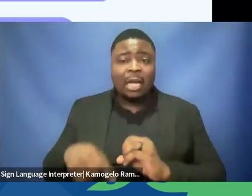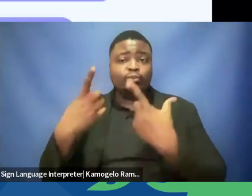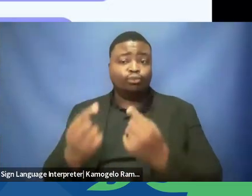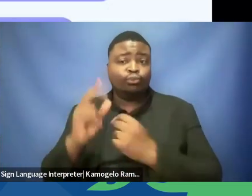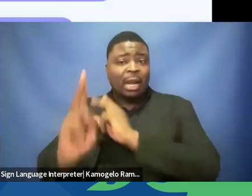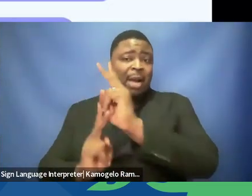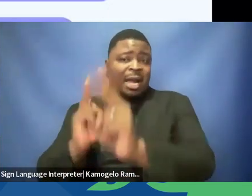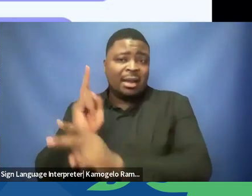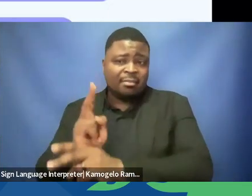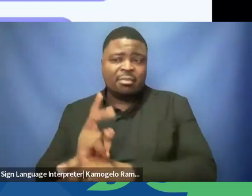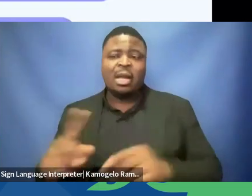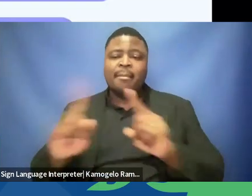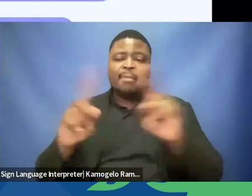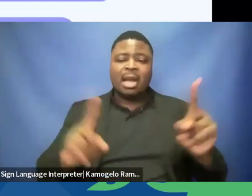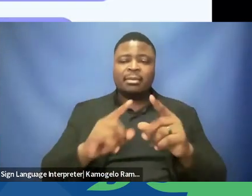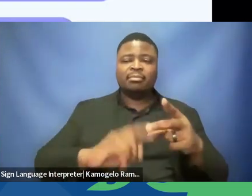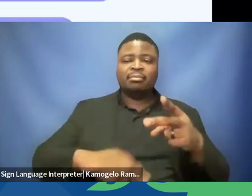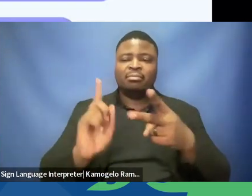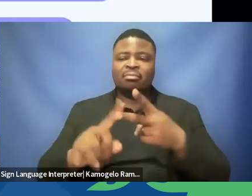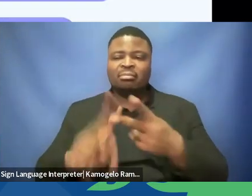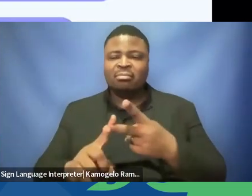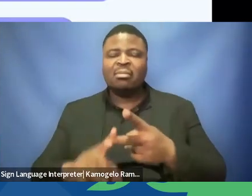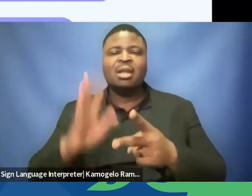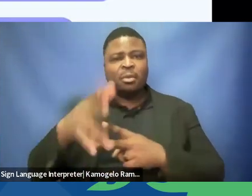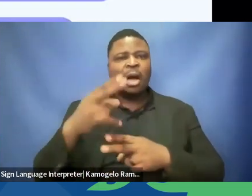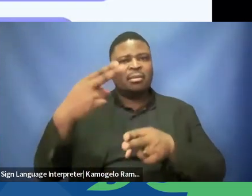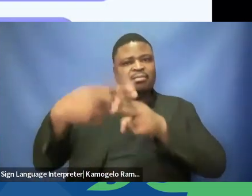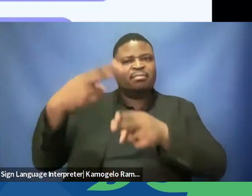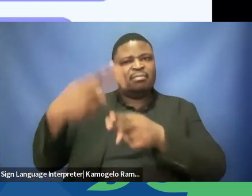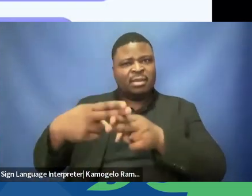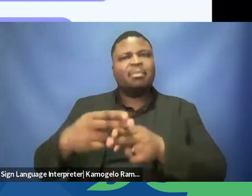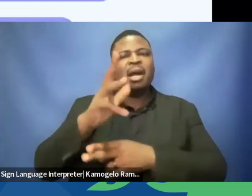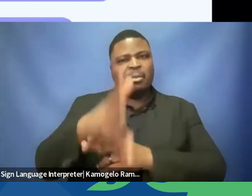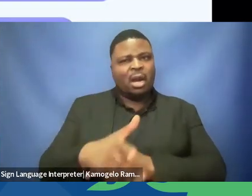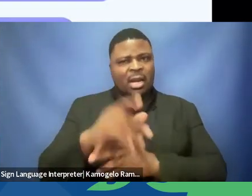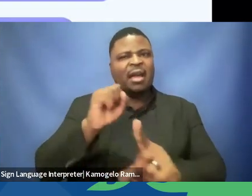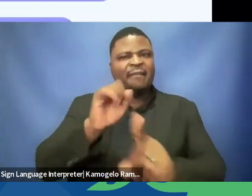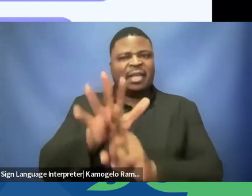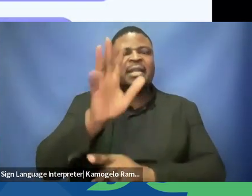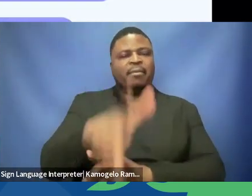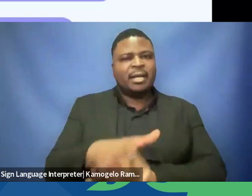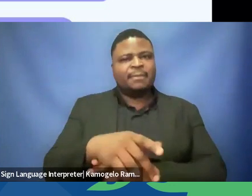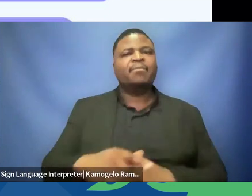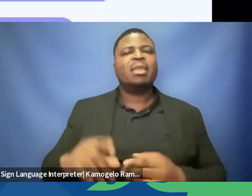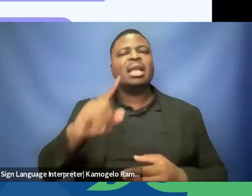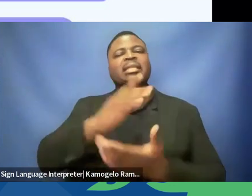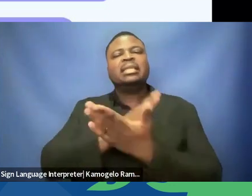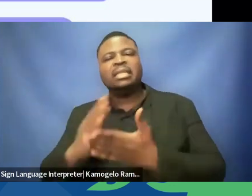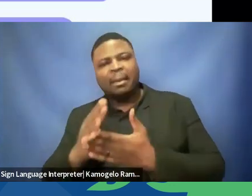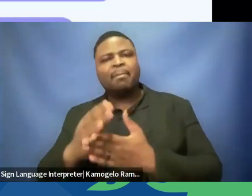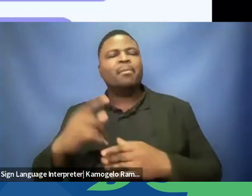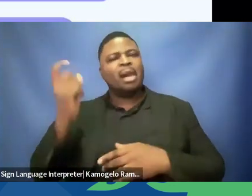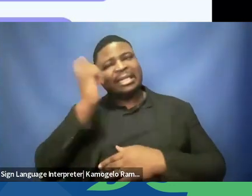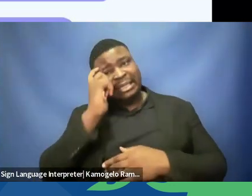lastly, urinary retention, physical and systemic effects. Insomnia, that one we are aware because it's